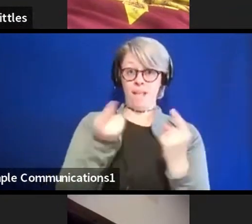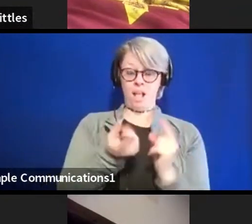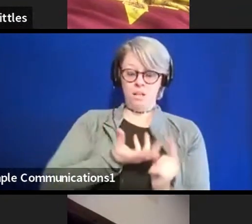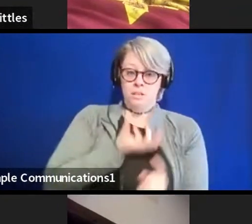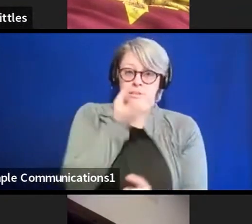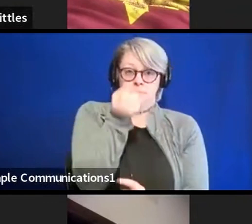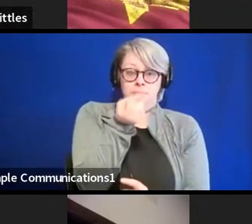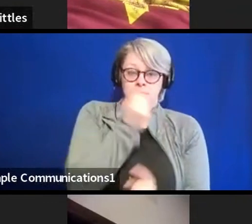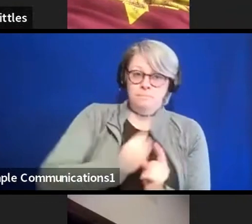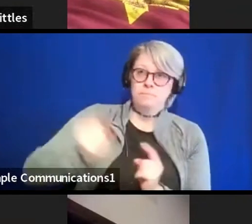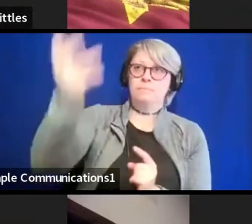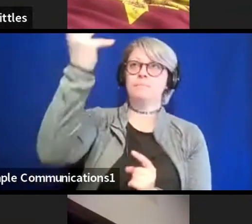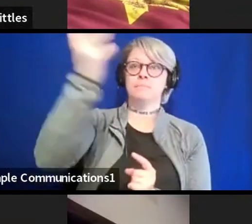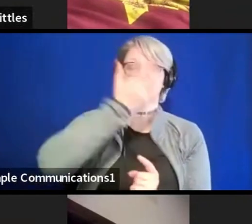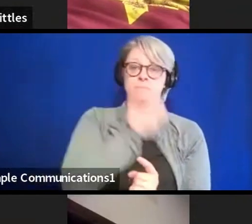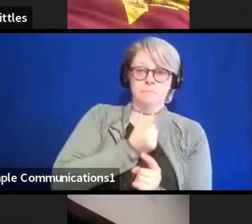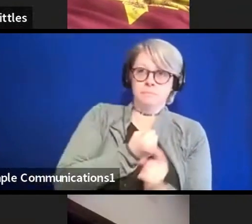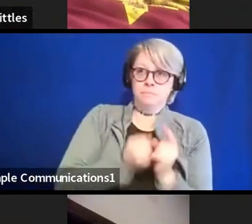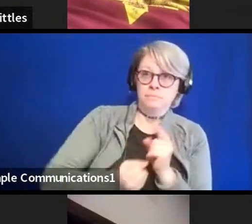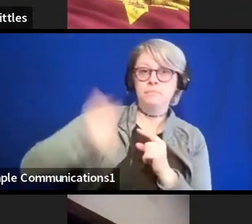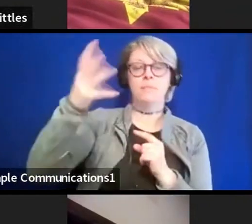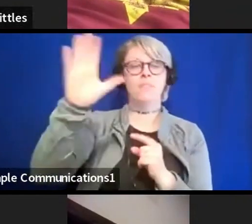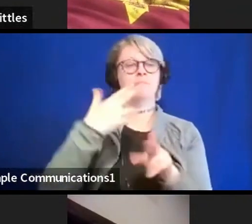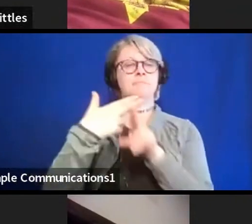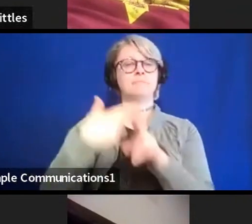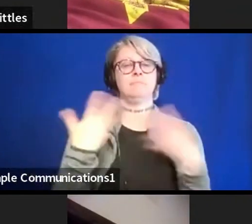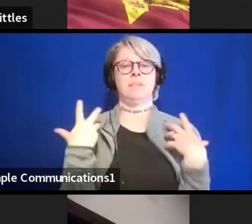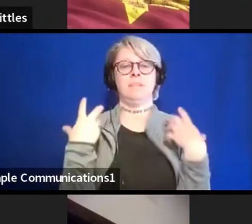on your healing path. That's the way we Indigenous people look at it.